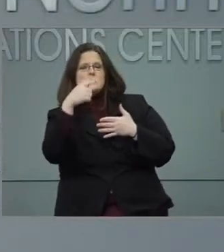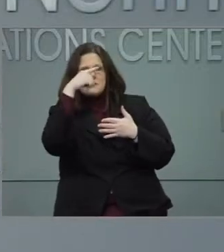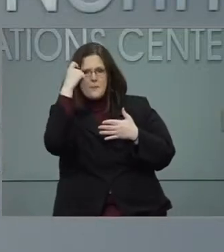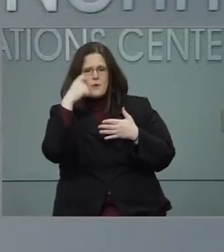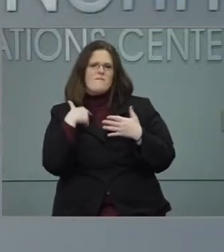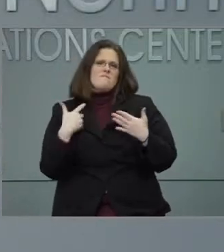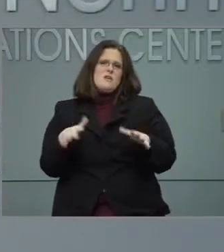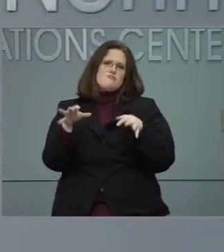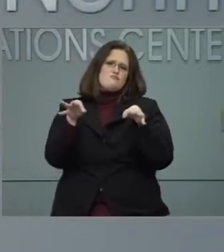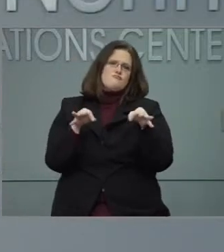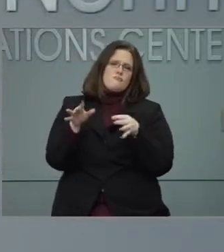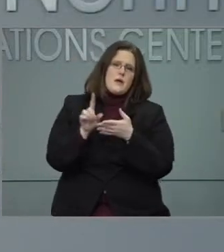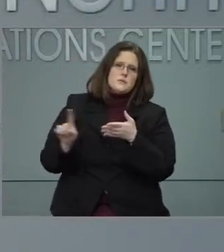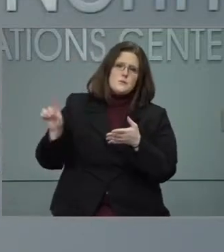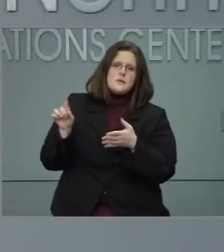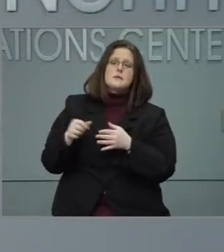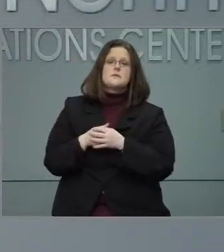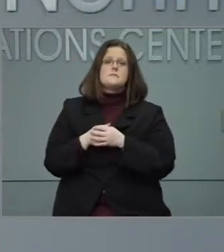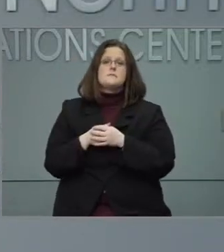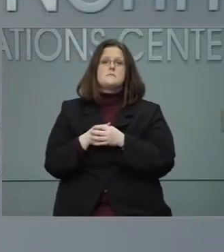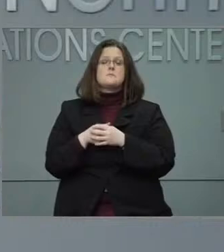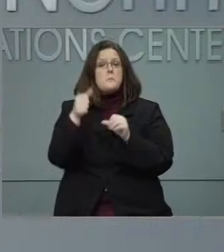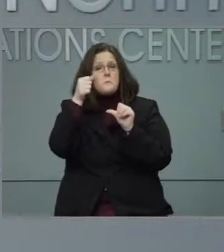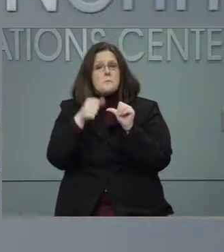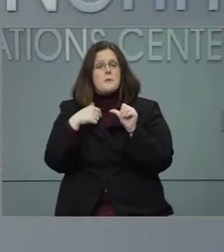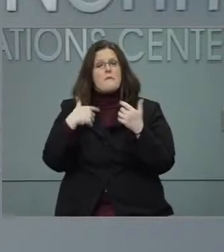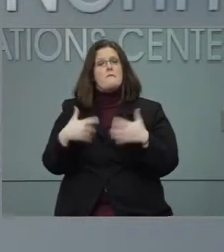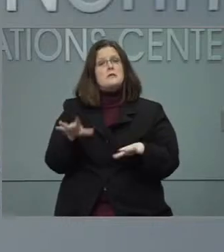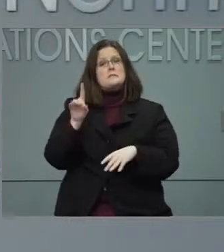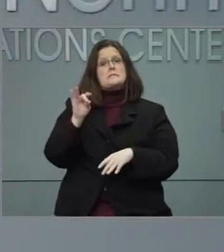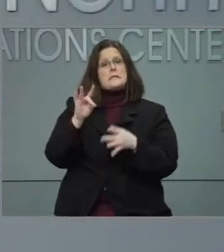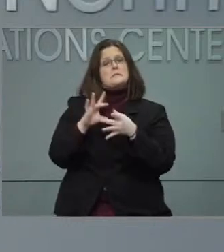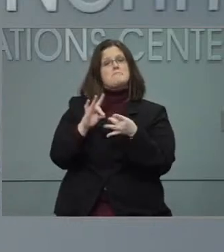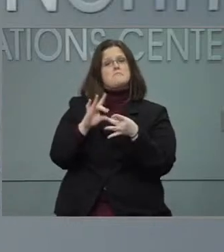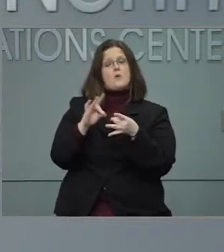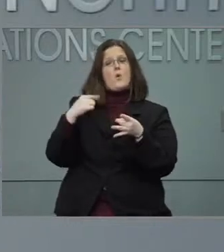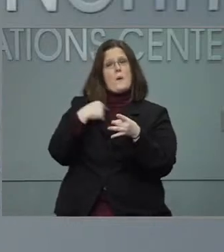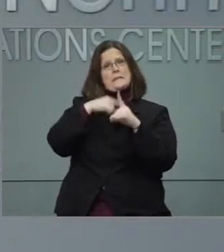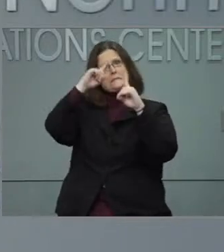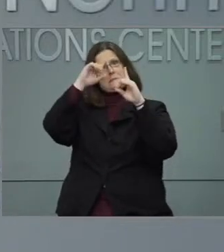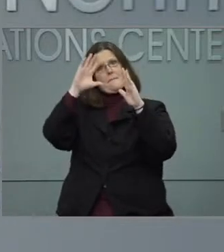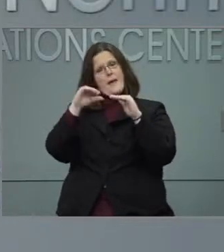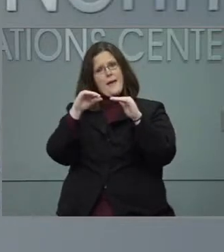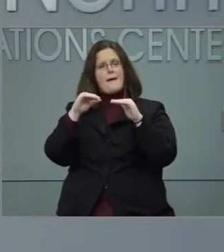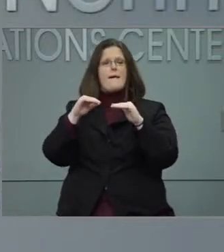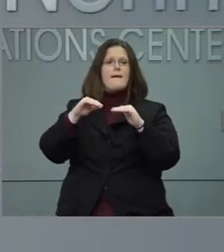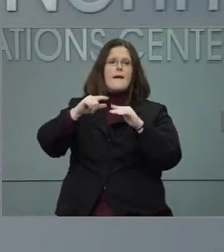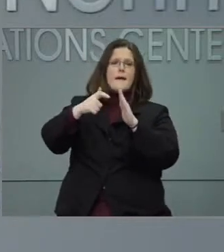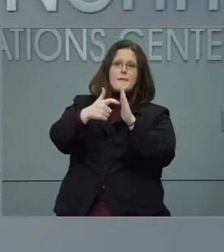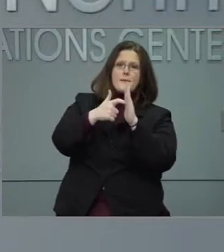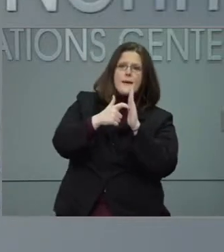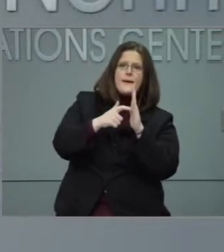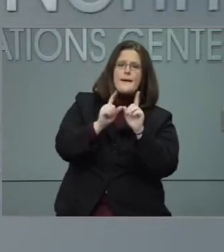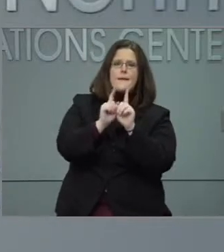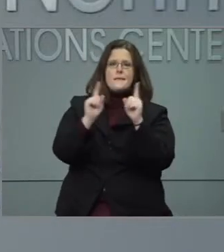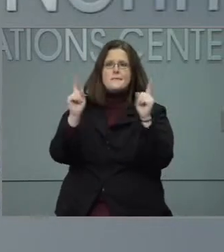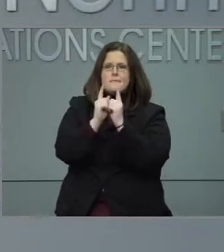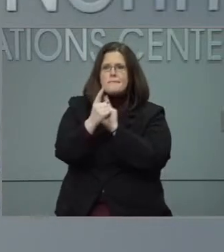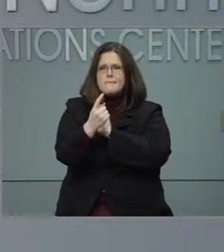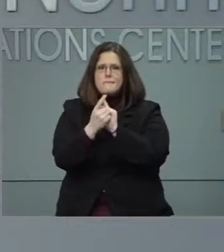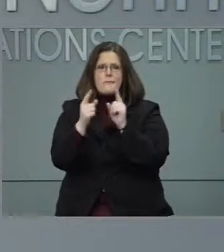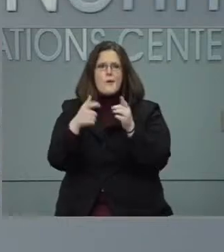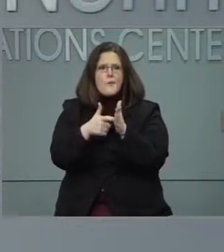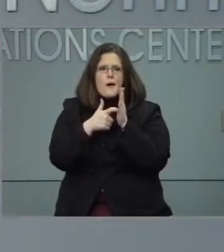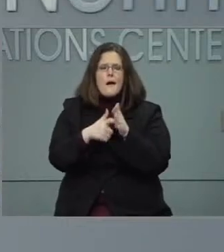said, we anticipate lifting mandatory capacity, mass gathering, and social distancing